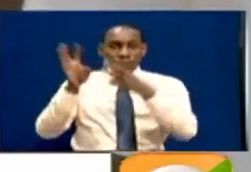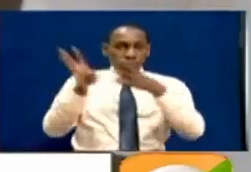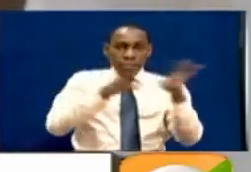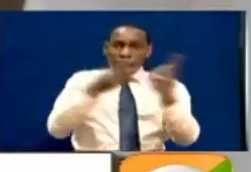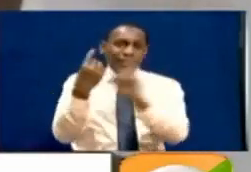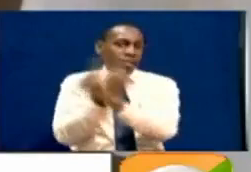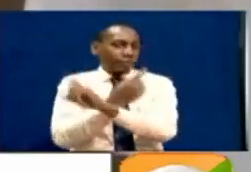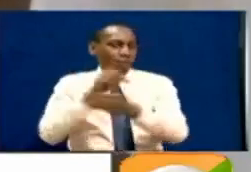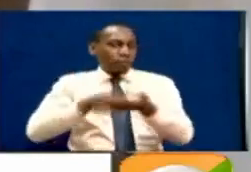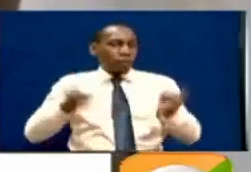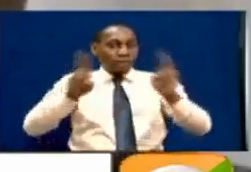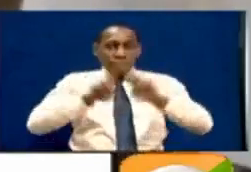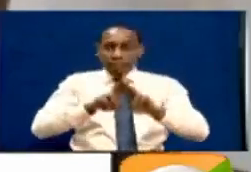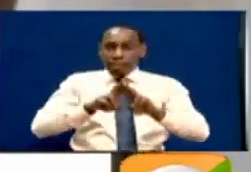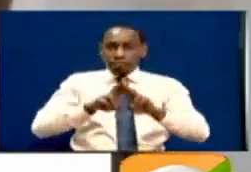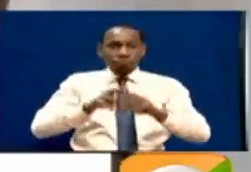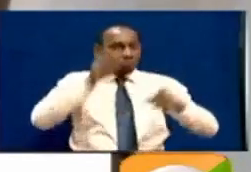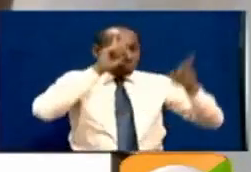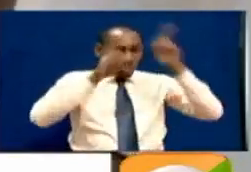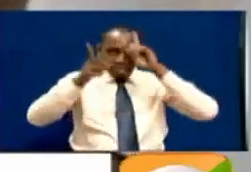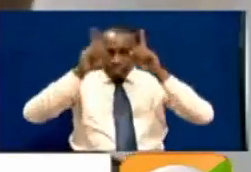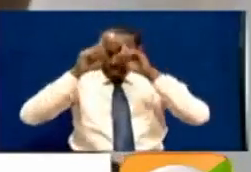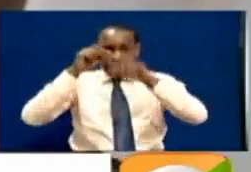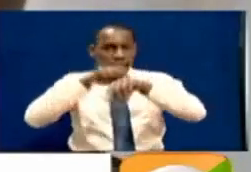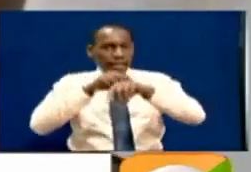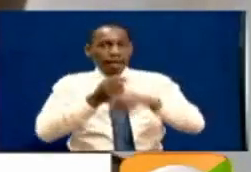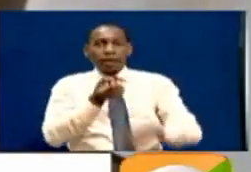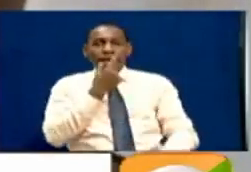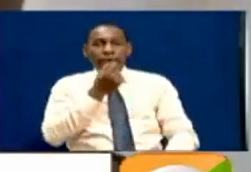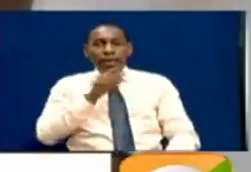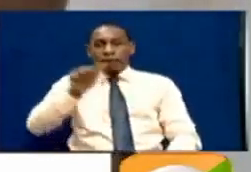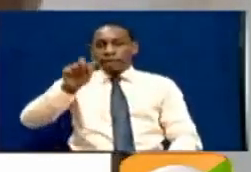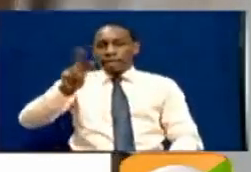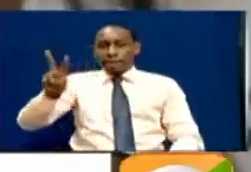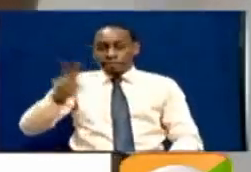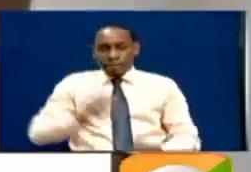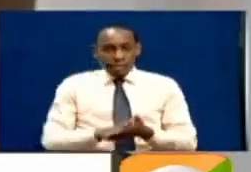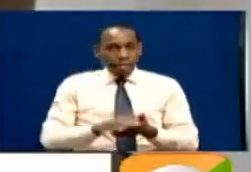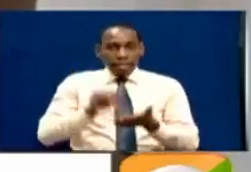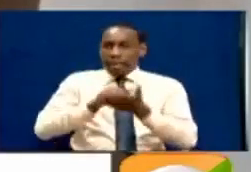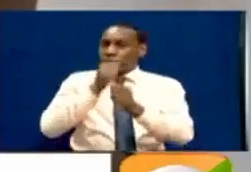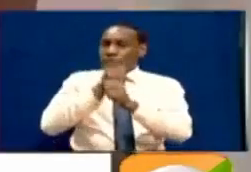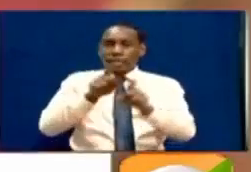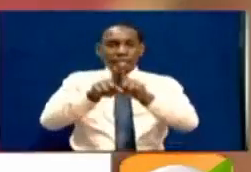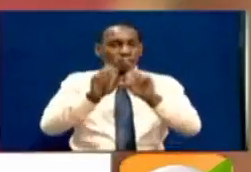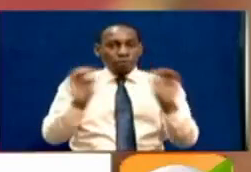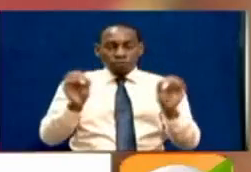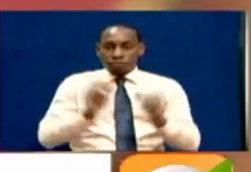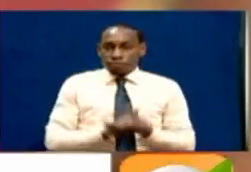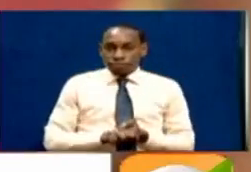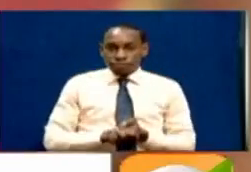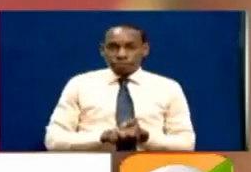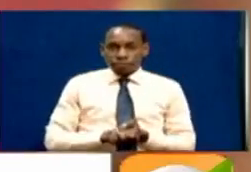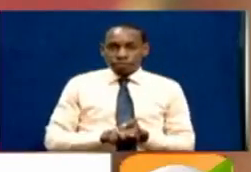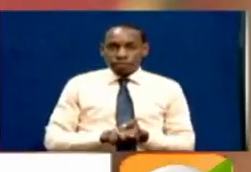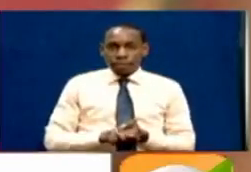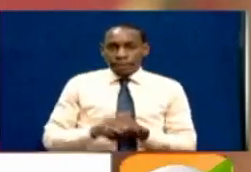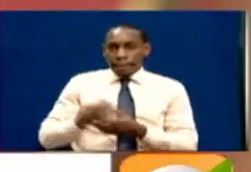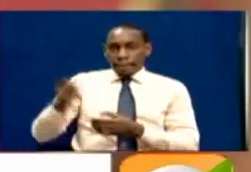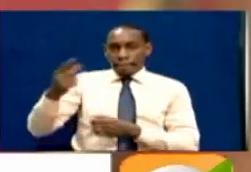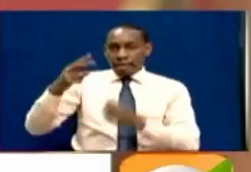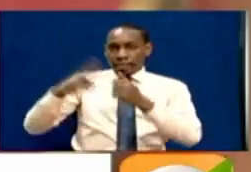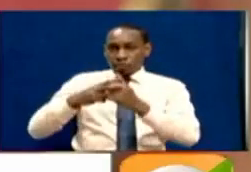foggy, what happens to me? I just guess it's my time for taking ARVs and I take. And it doesn't work like that. And this past